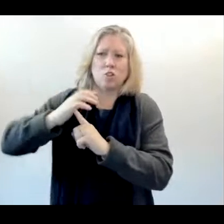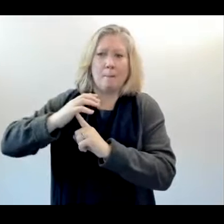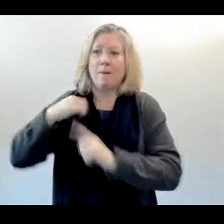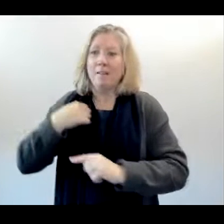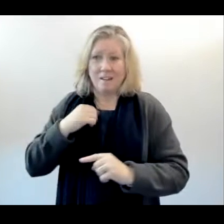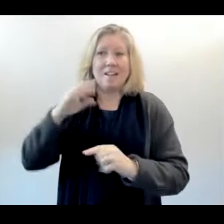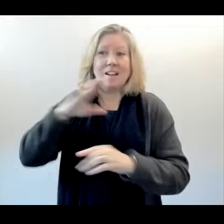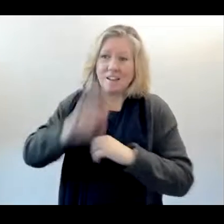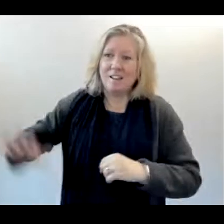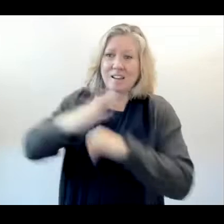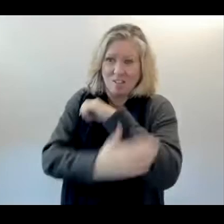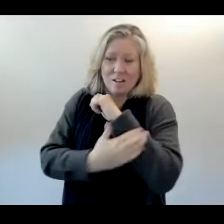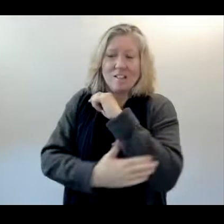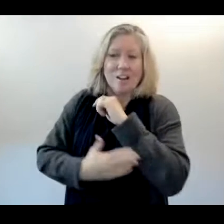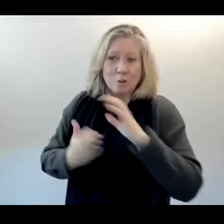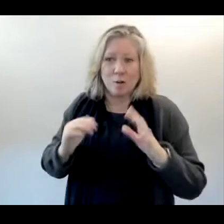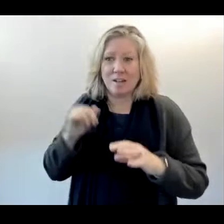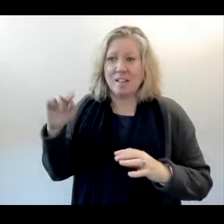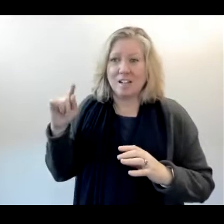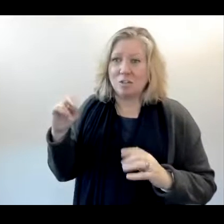so we got the highest in the nation. So